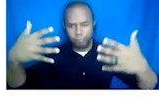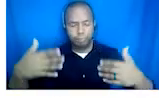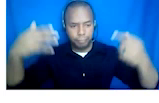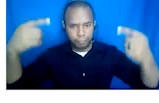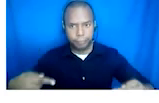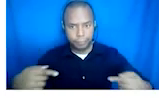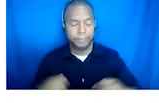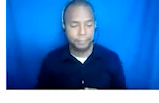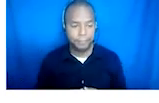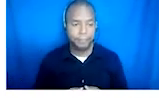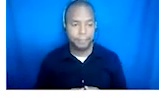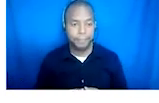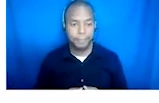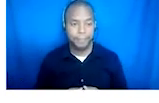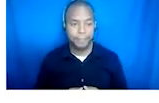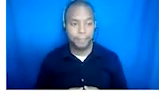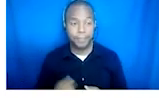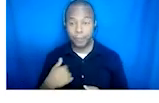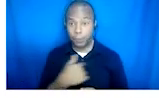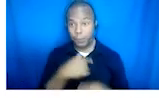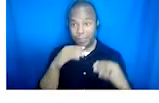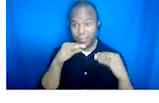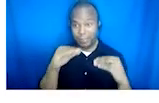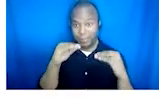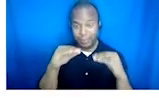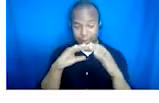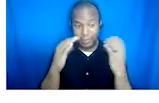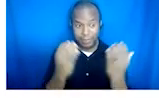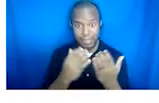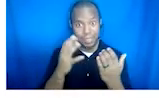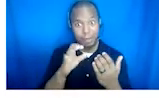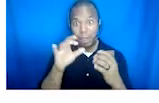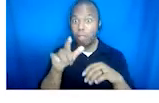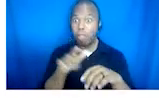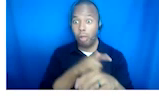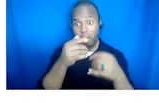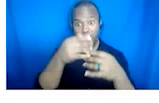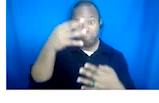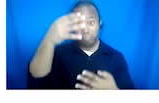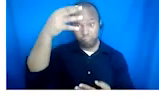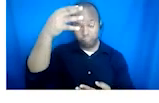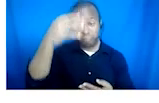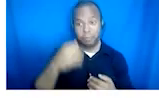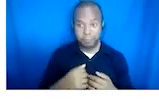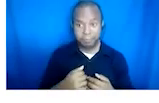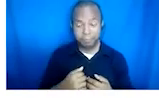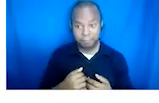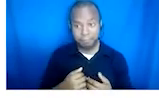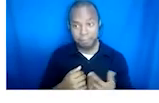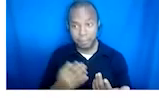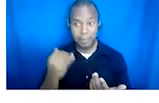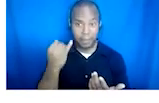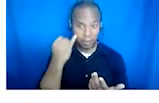college though, that list was really long. And even if it was a one-off here and